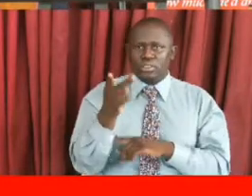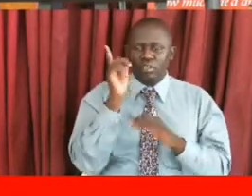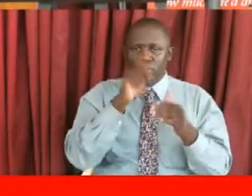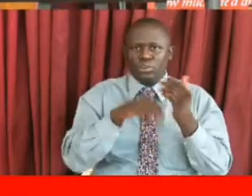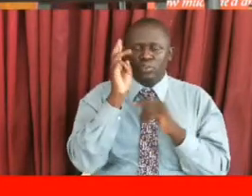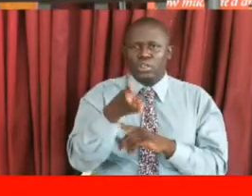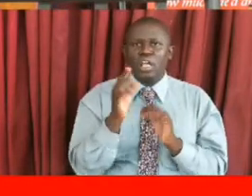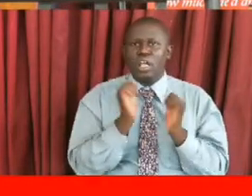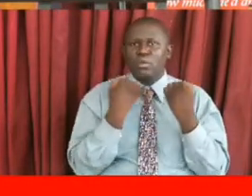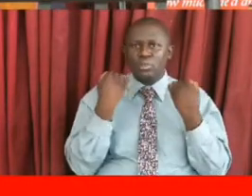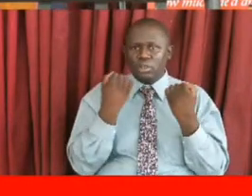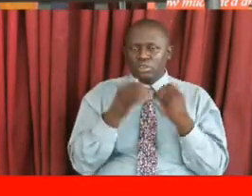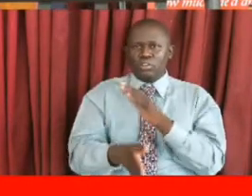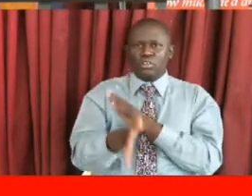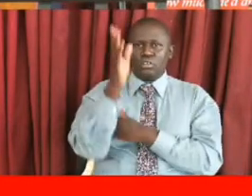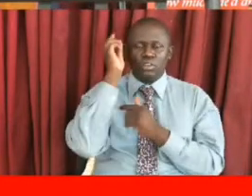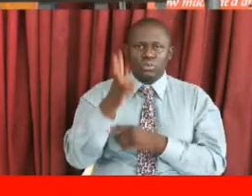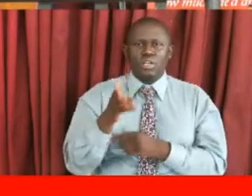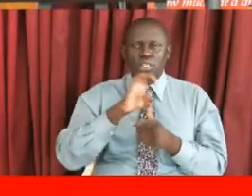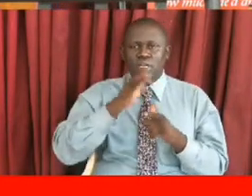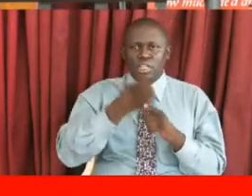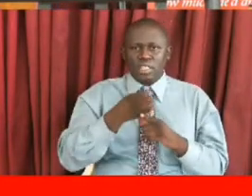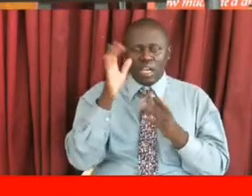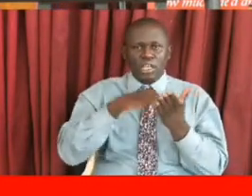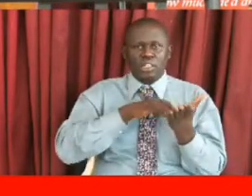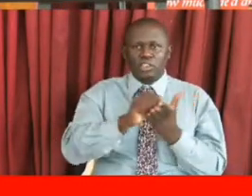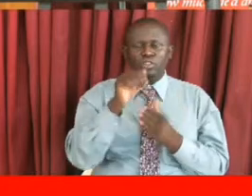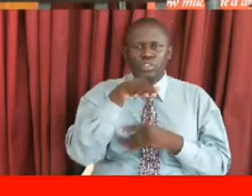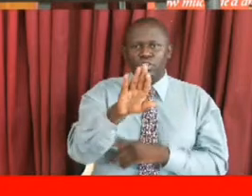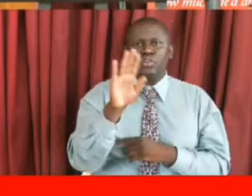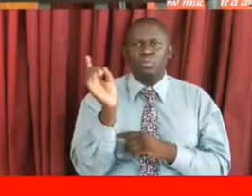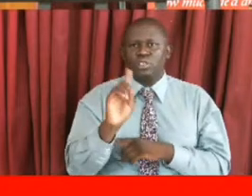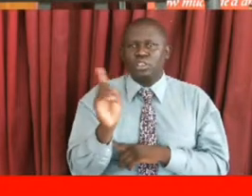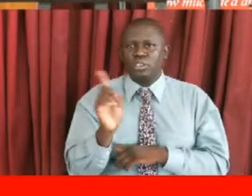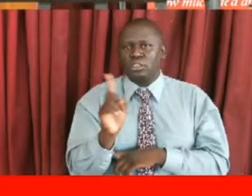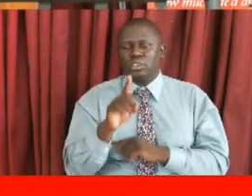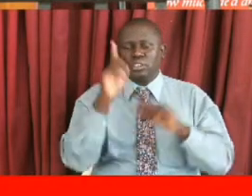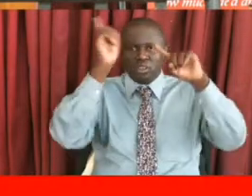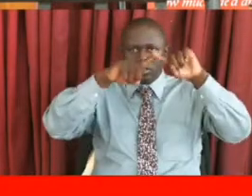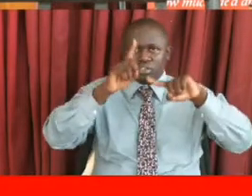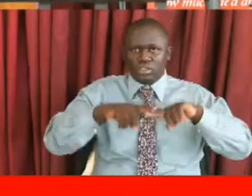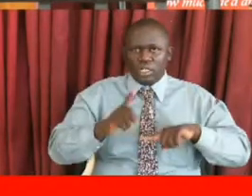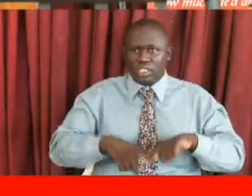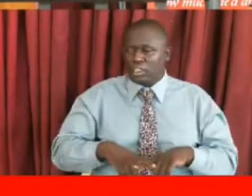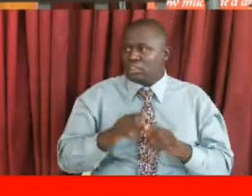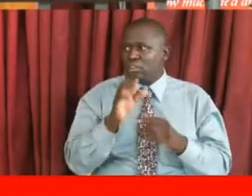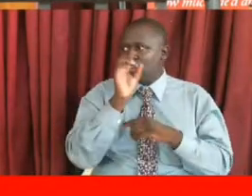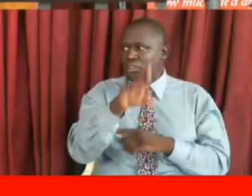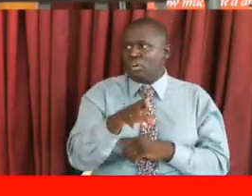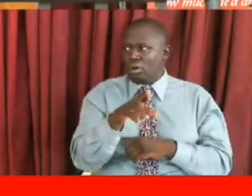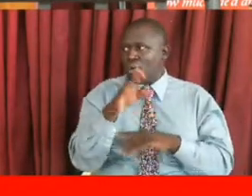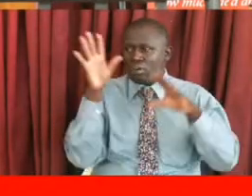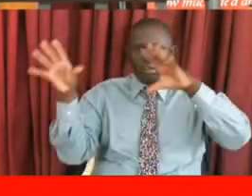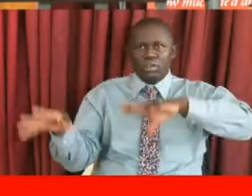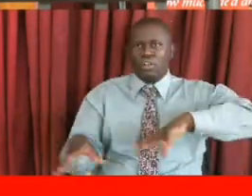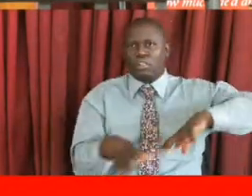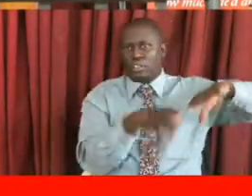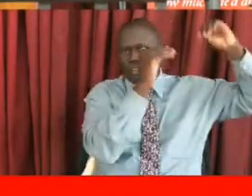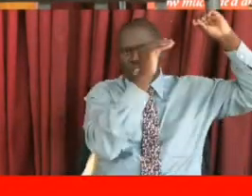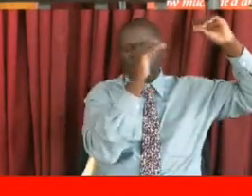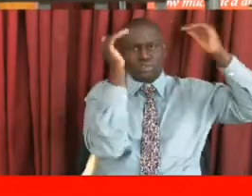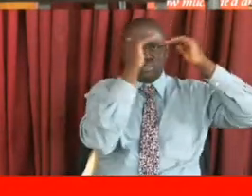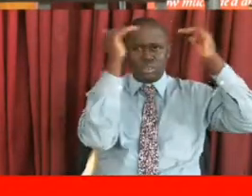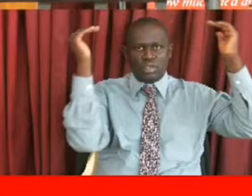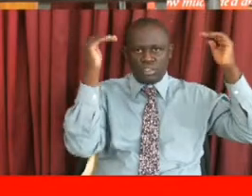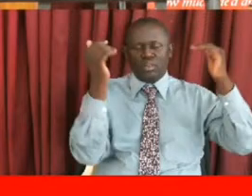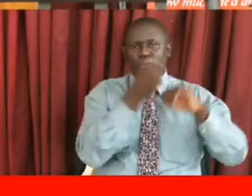happen God will either destroy your ministry completely or take you home we are